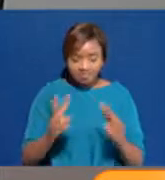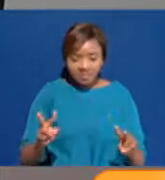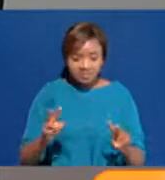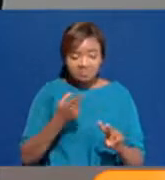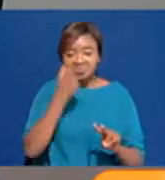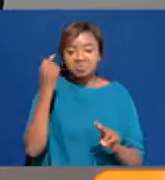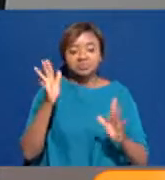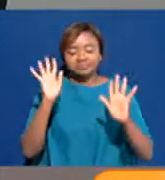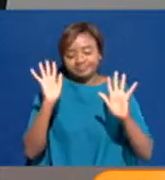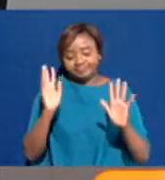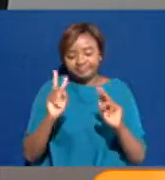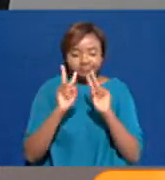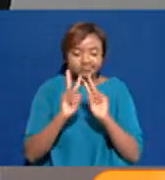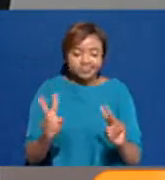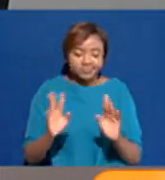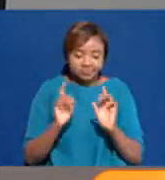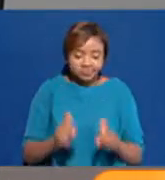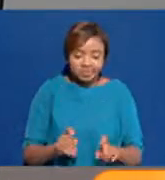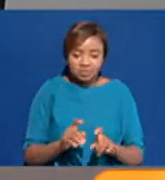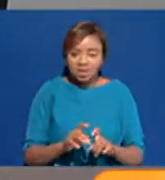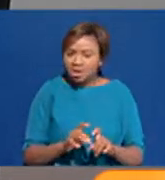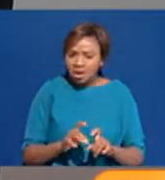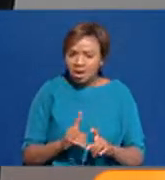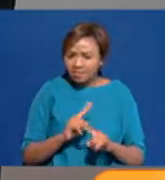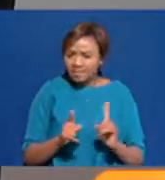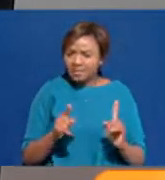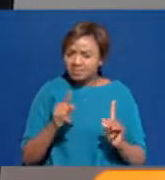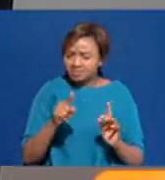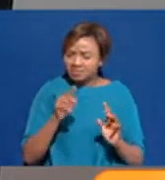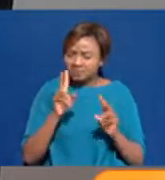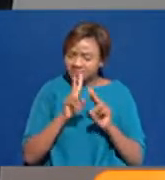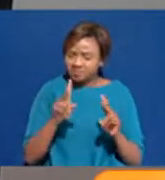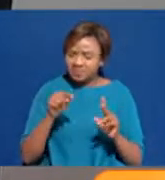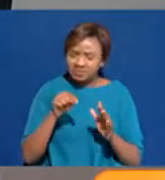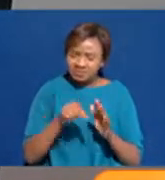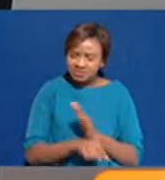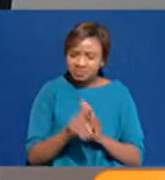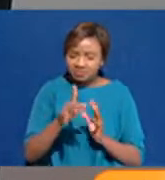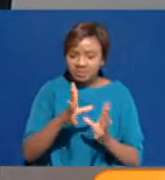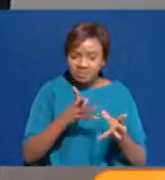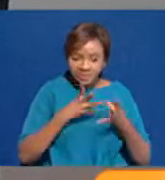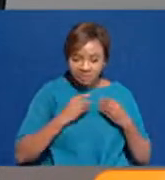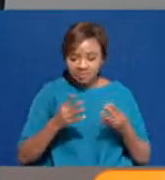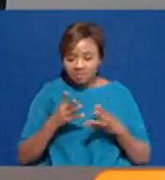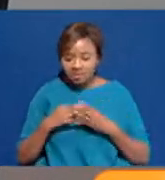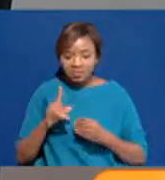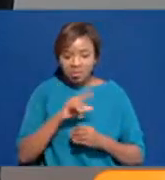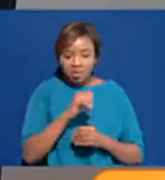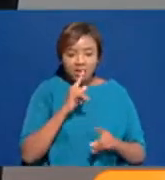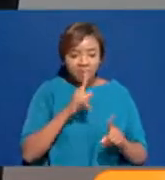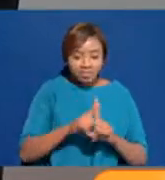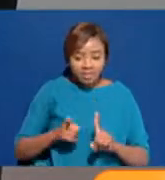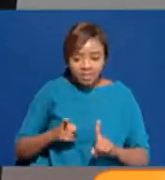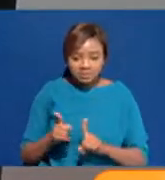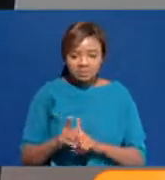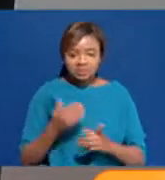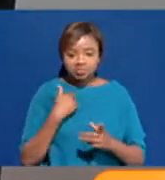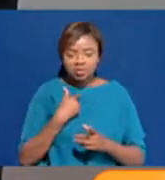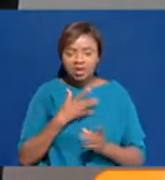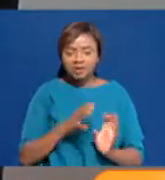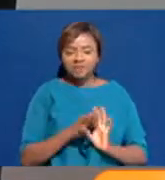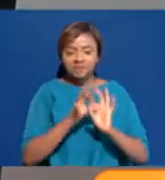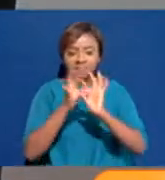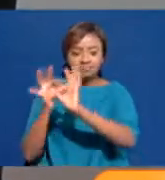peace's sake. It is something deeper, is that we must accept one another as brothers and sisters to build a fraternity of